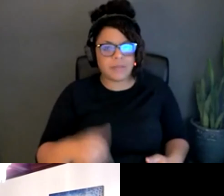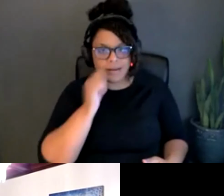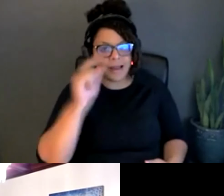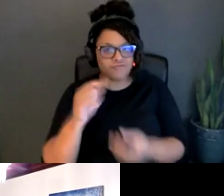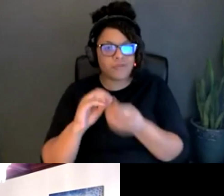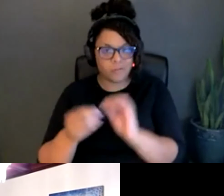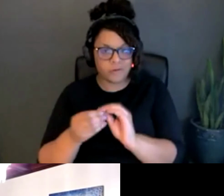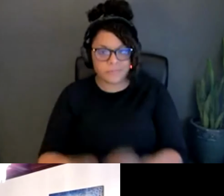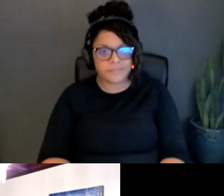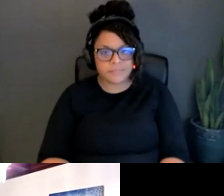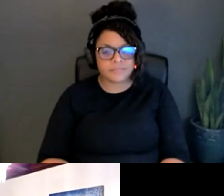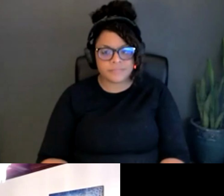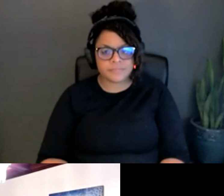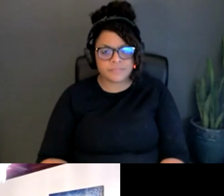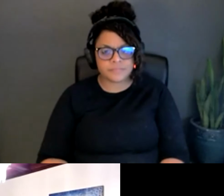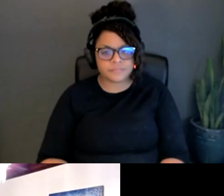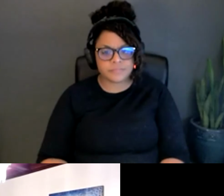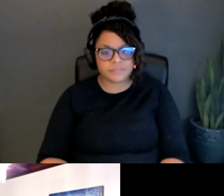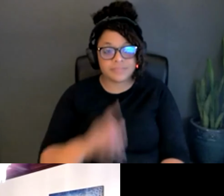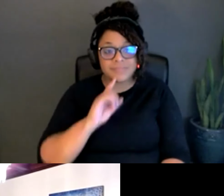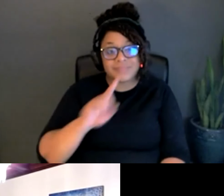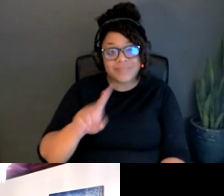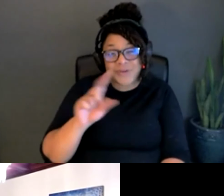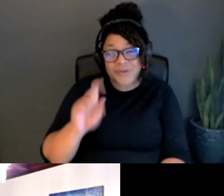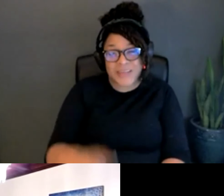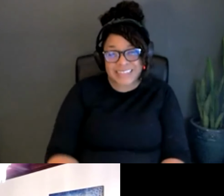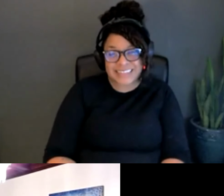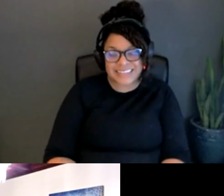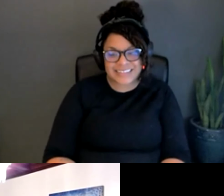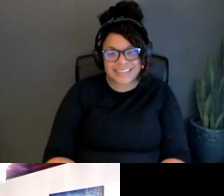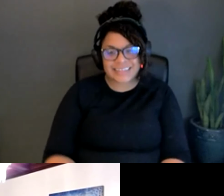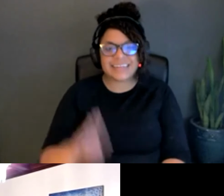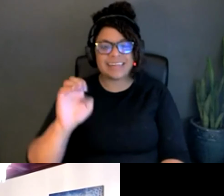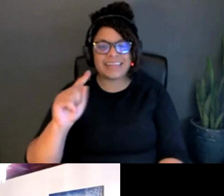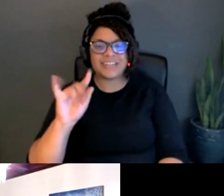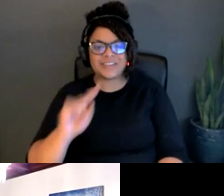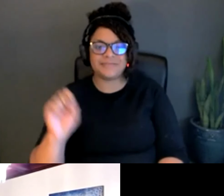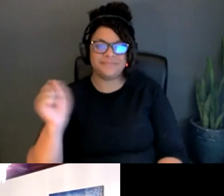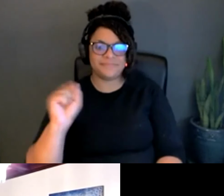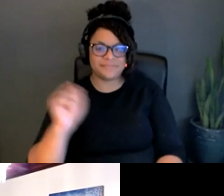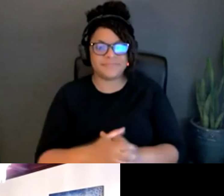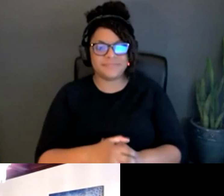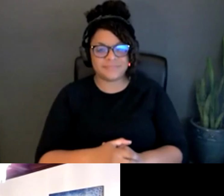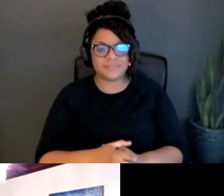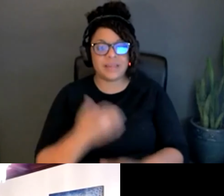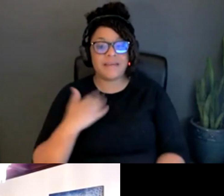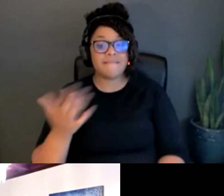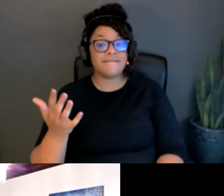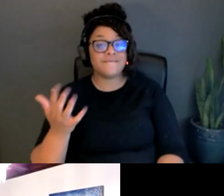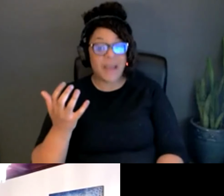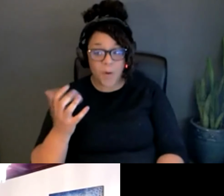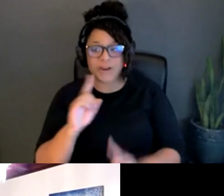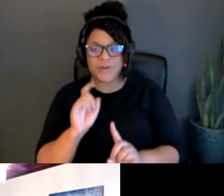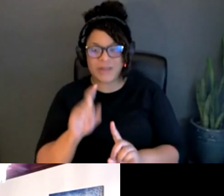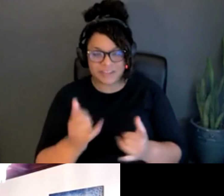about. Does that answer your question? It does. So there are 5 more questions